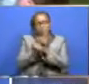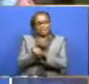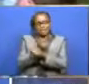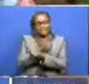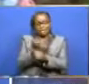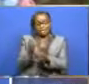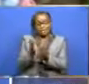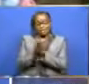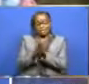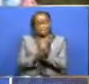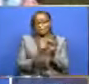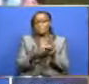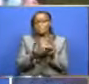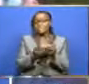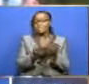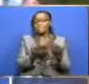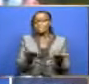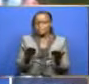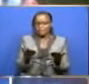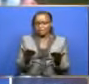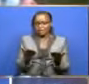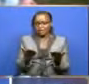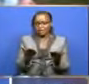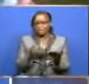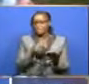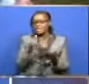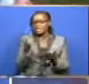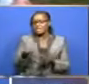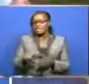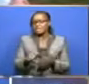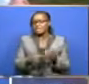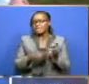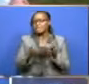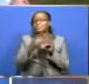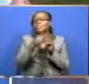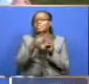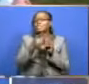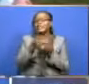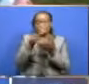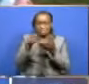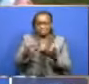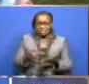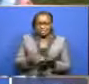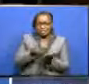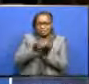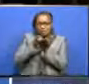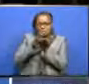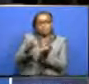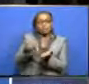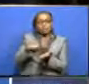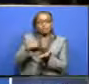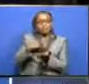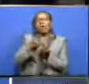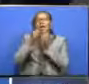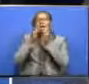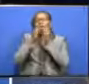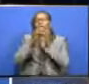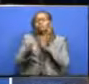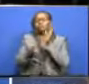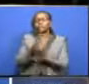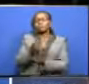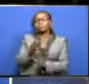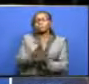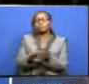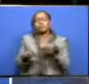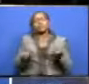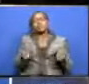meeting that was held, any meeting that discussed my impeachment. They can't. It is now a game of wait and see